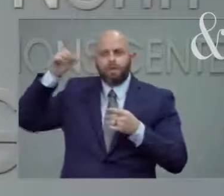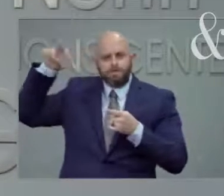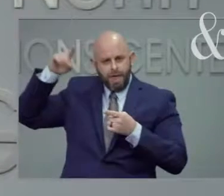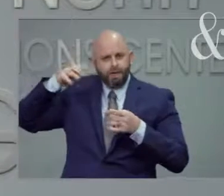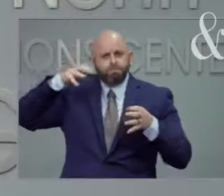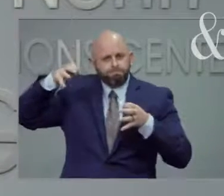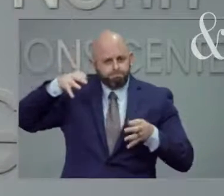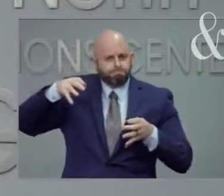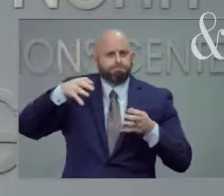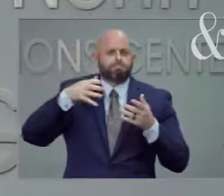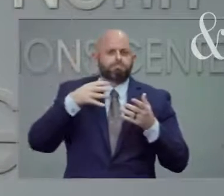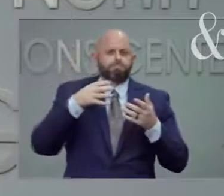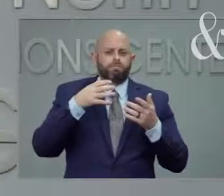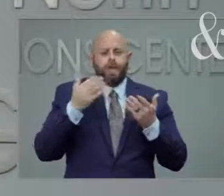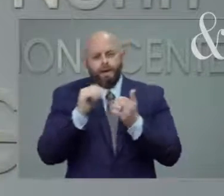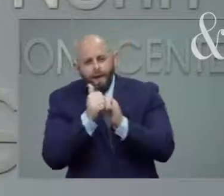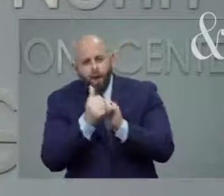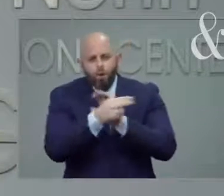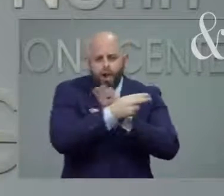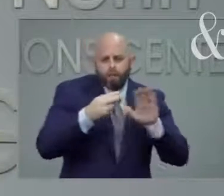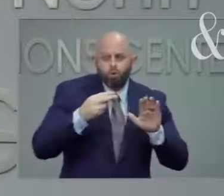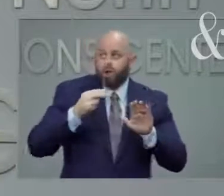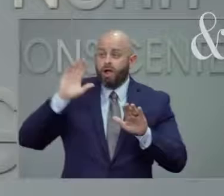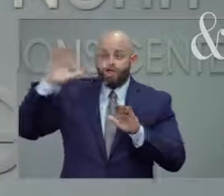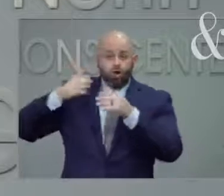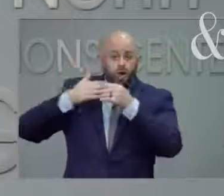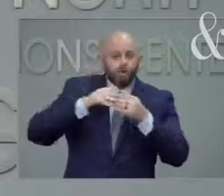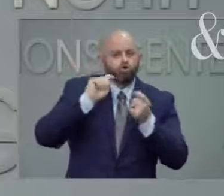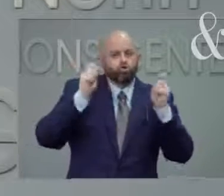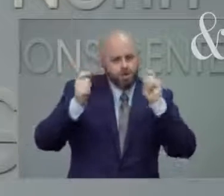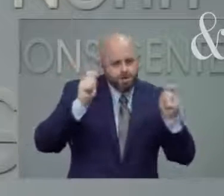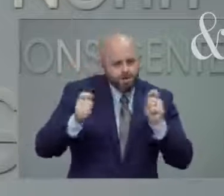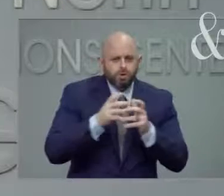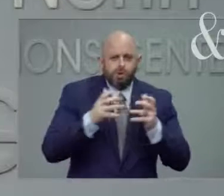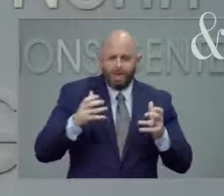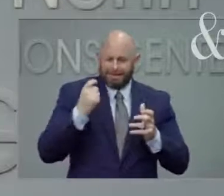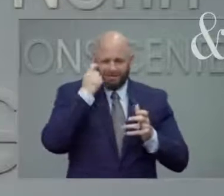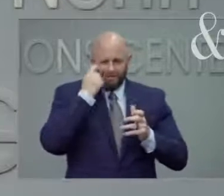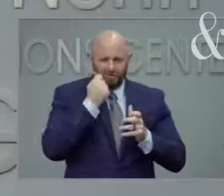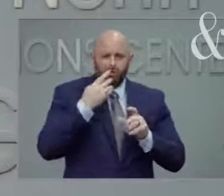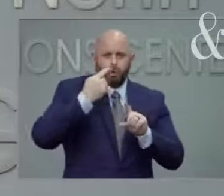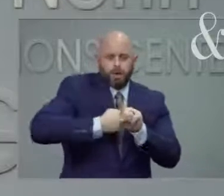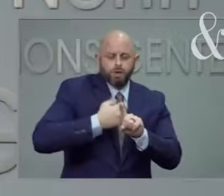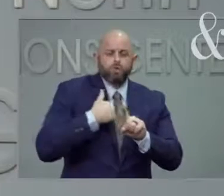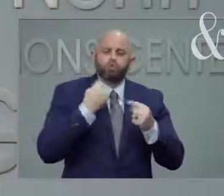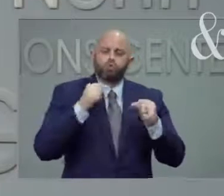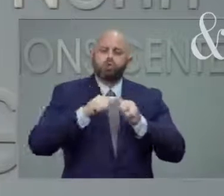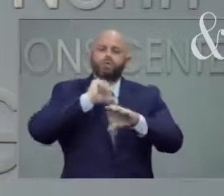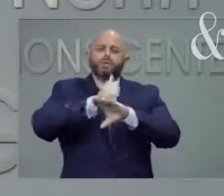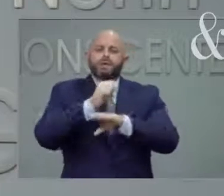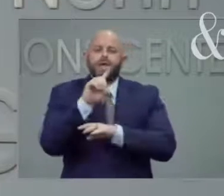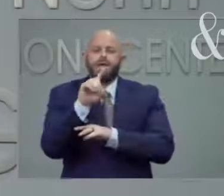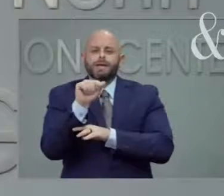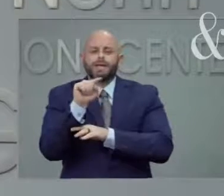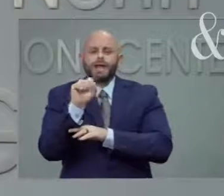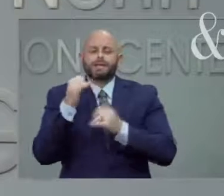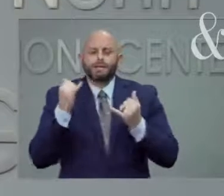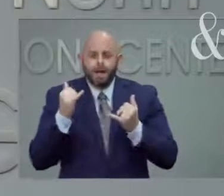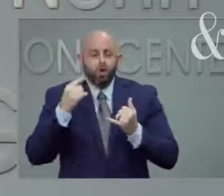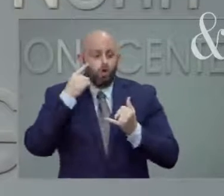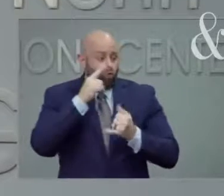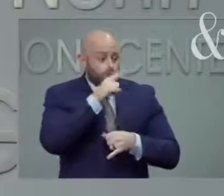the last few months. But what we're trying to do is to set these dates to give our providers the time to